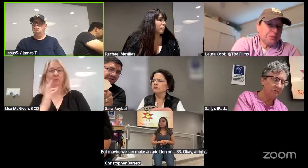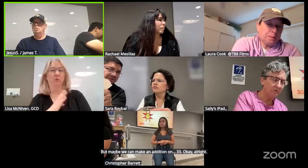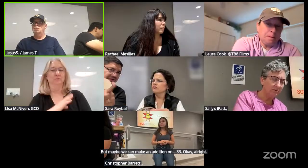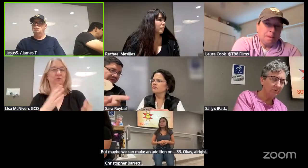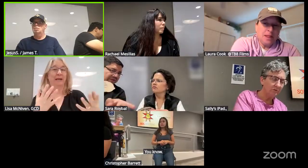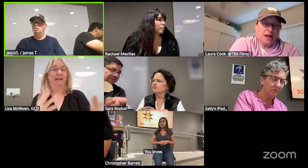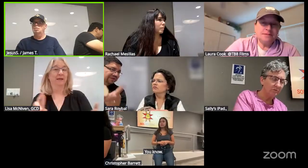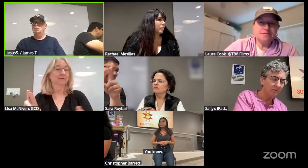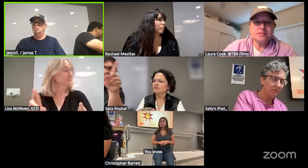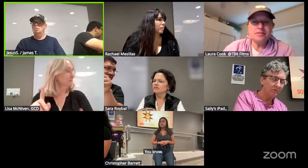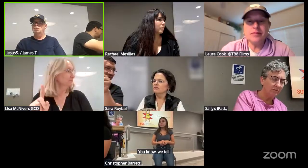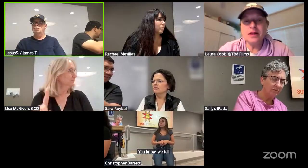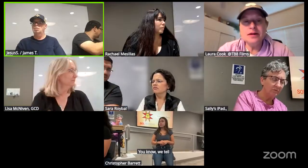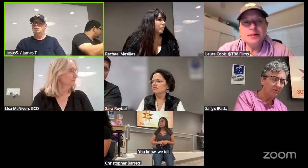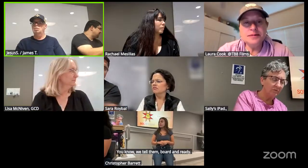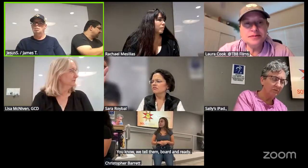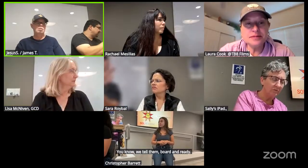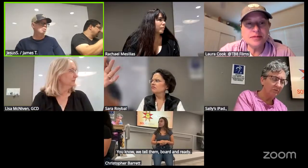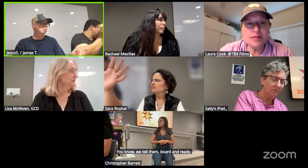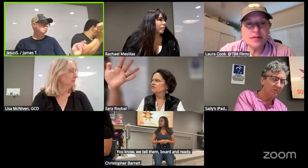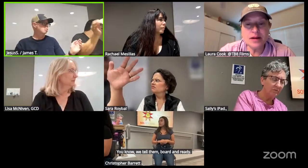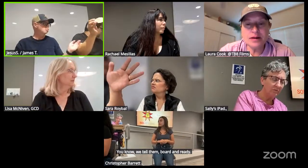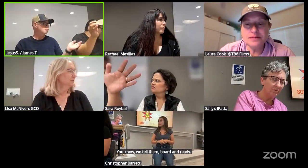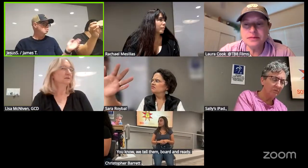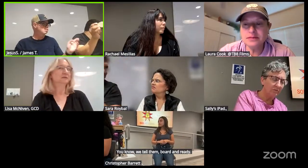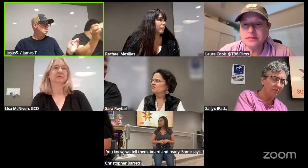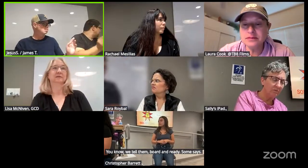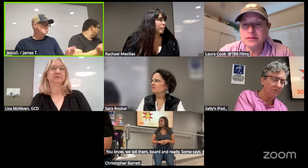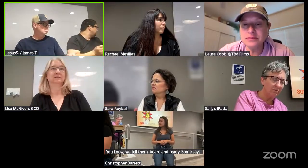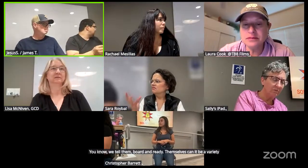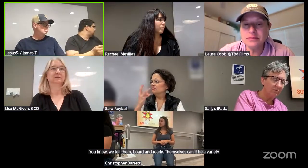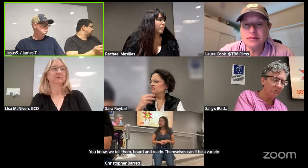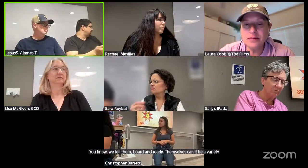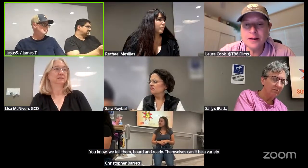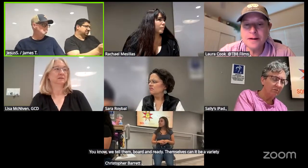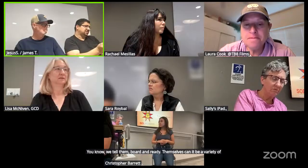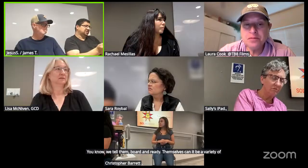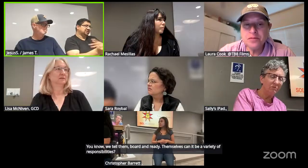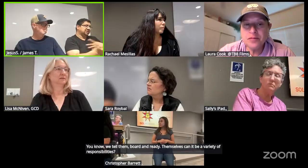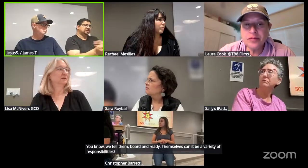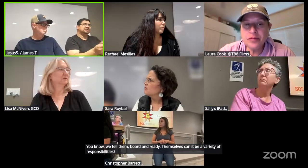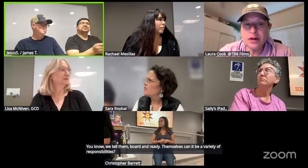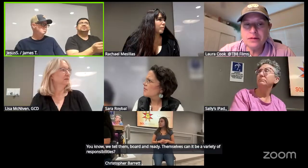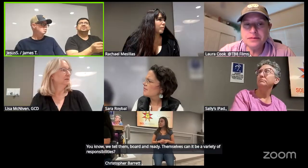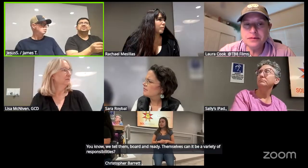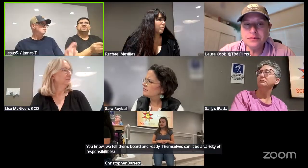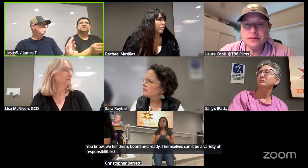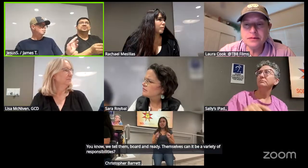Wait till the board ready. That says, can it be a variety of colors for the leaves? you can.